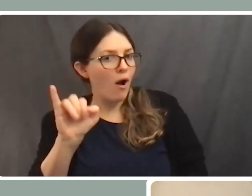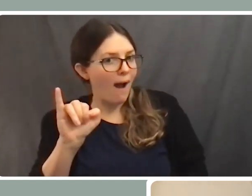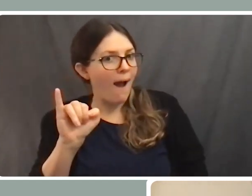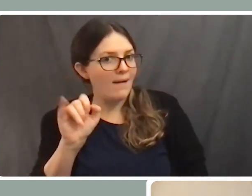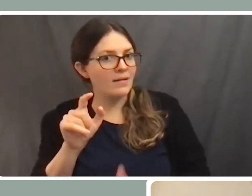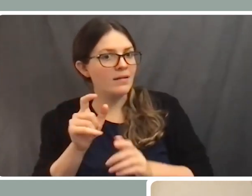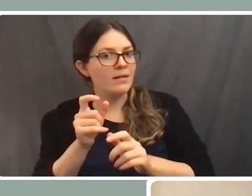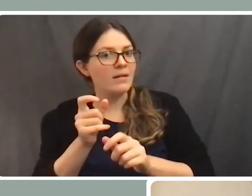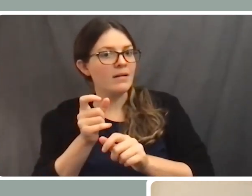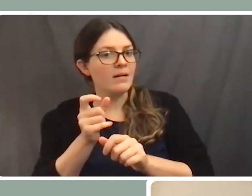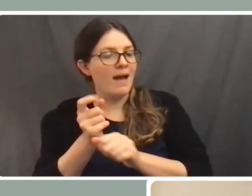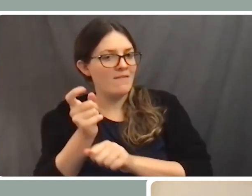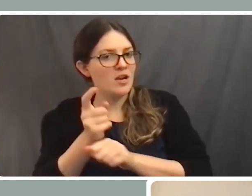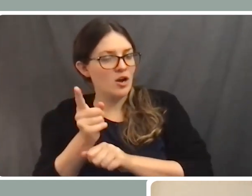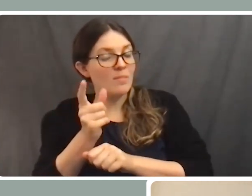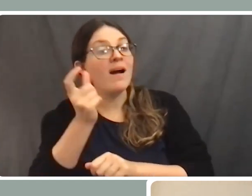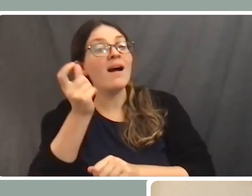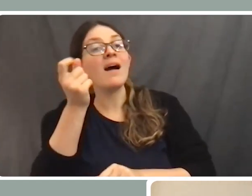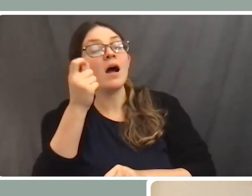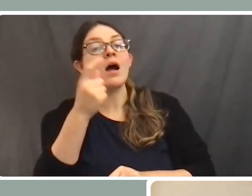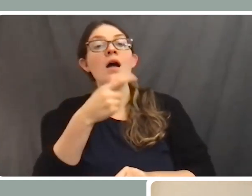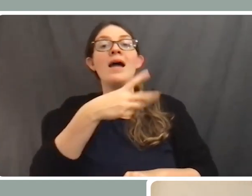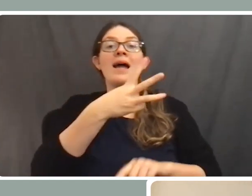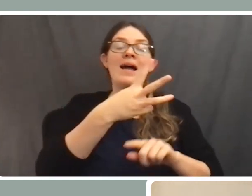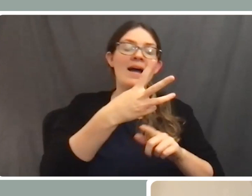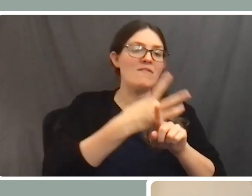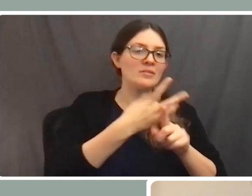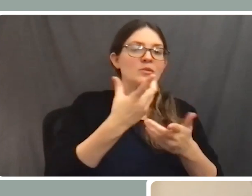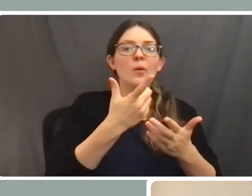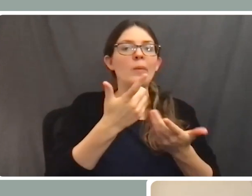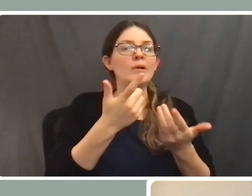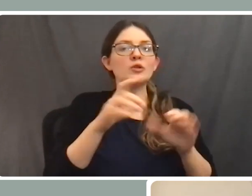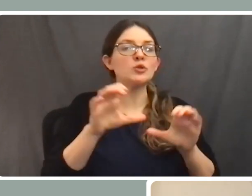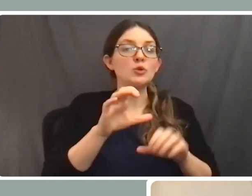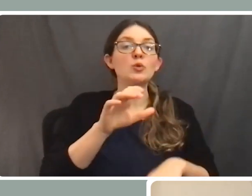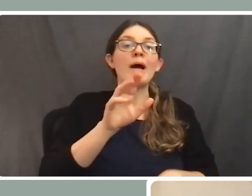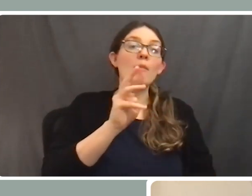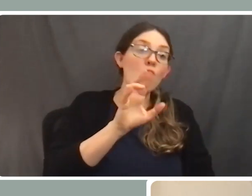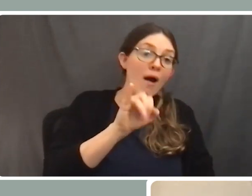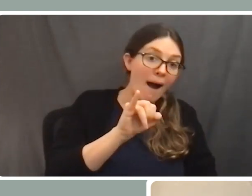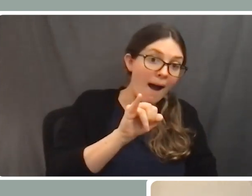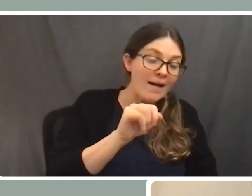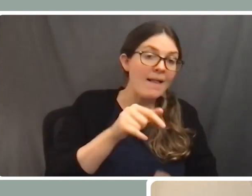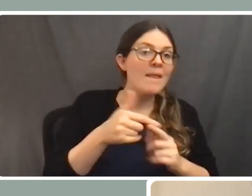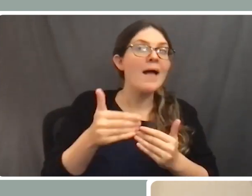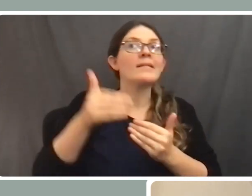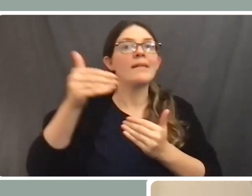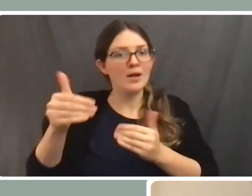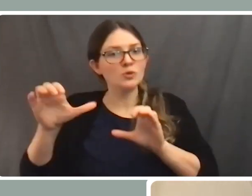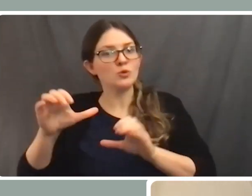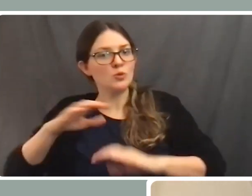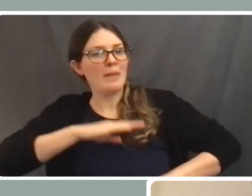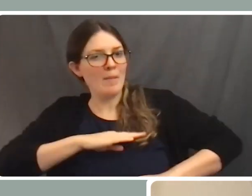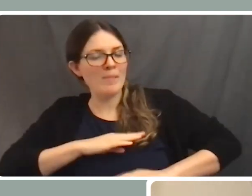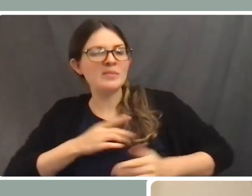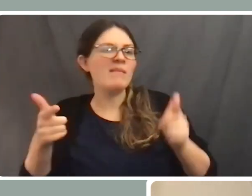year, but on the opposite 6 months. So every 6 months, you're getting one or the other, either a mammogram or an MRI. There really isn't a situation